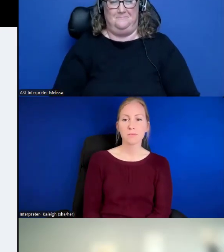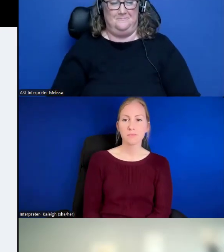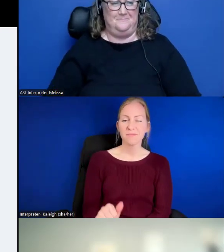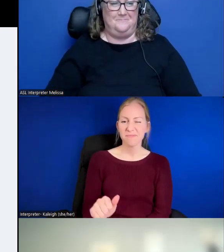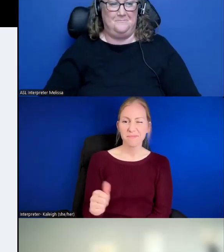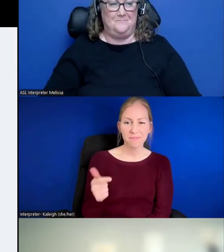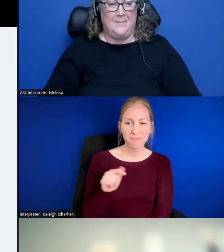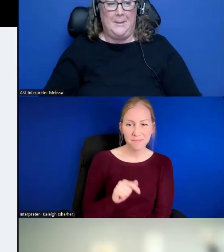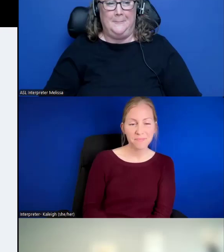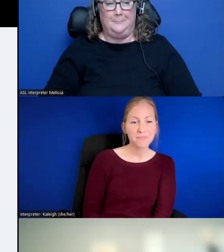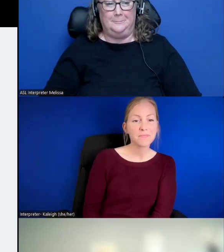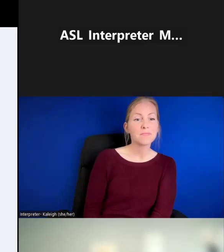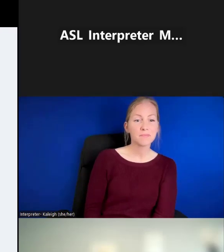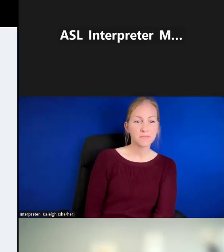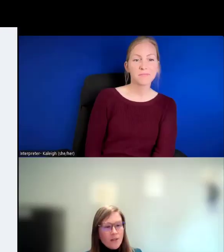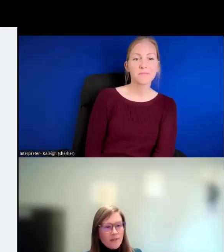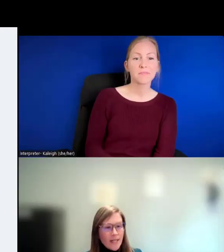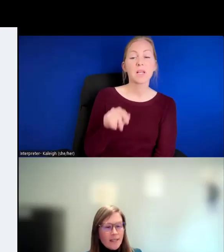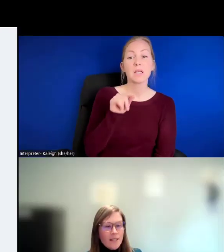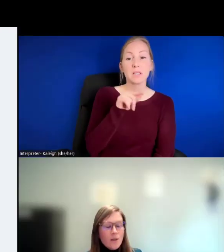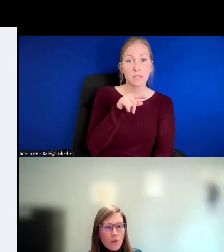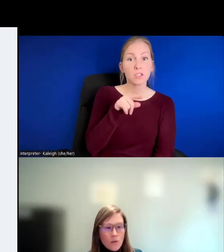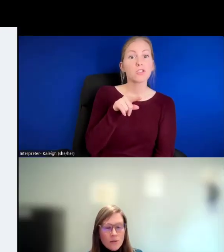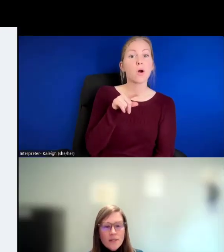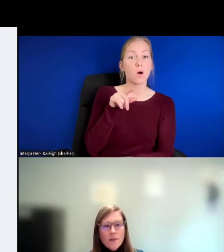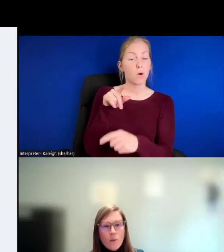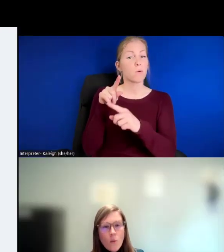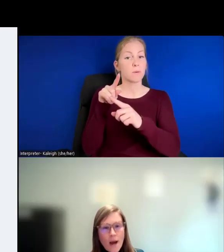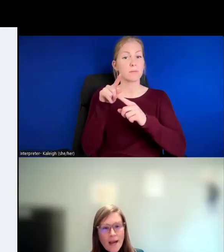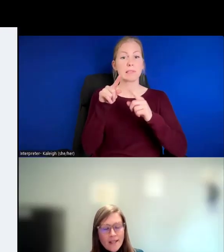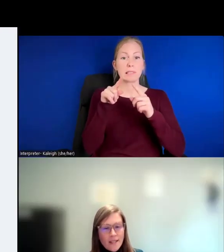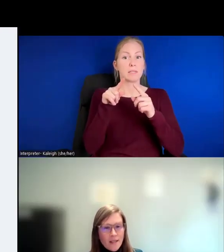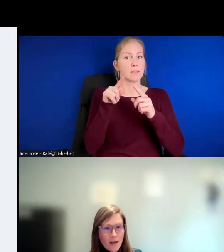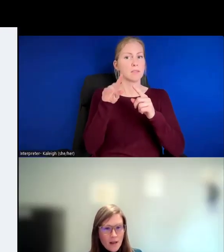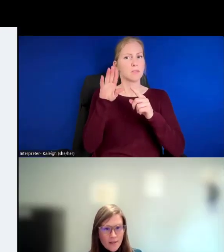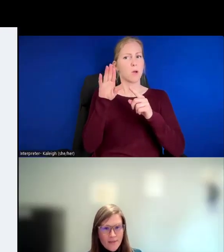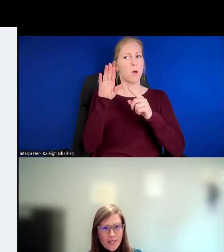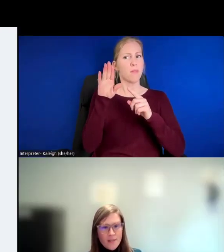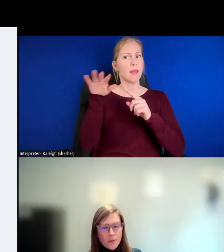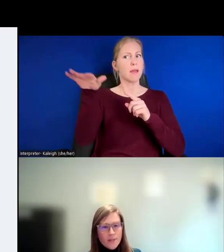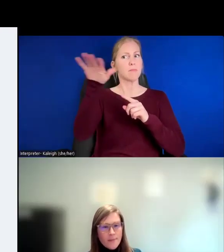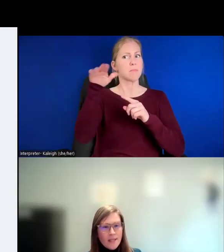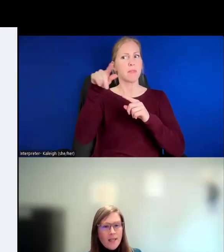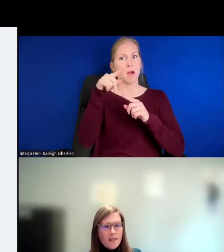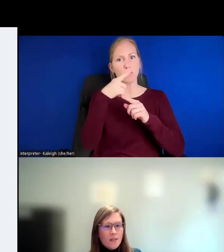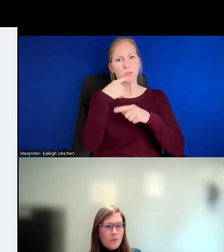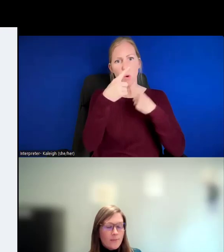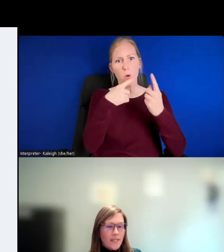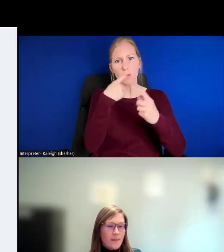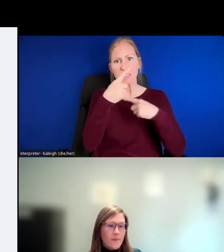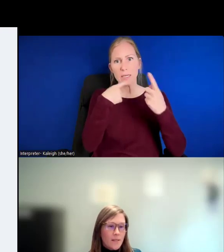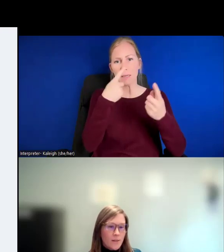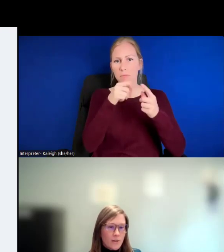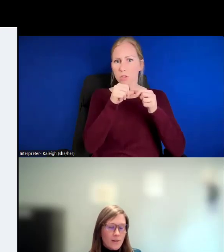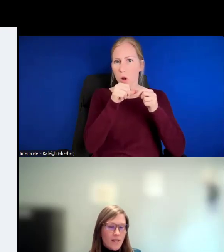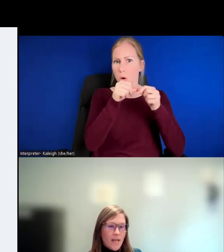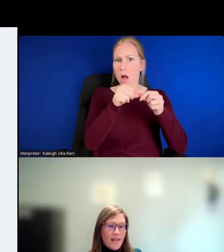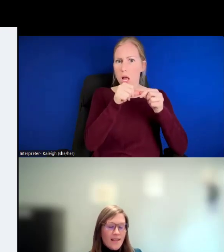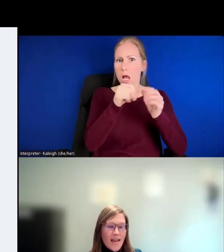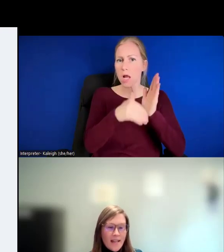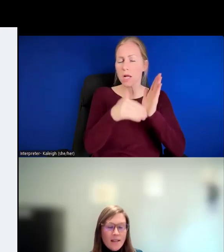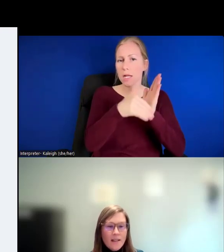Damon was consistently and incorrectly told, while all of these forced medications were being